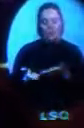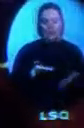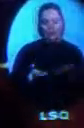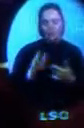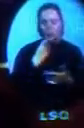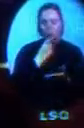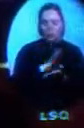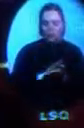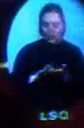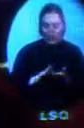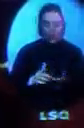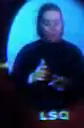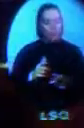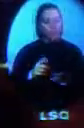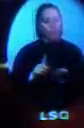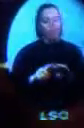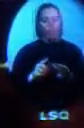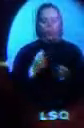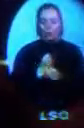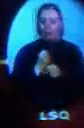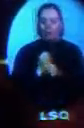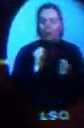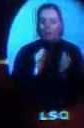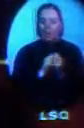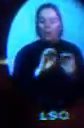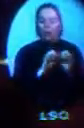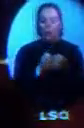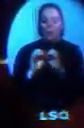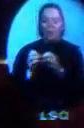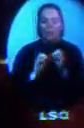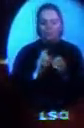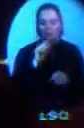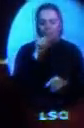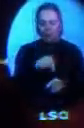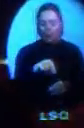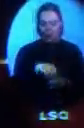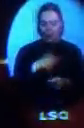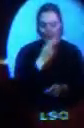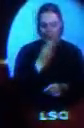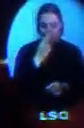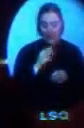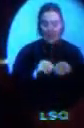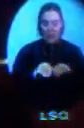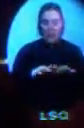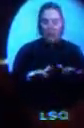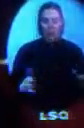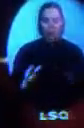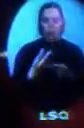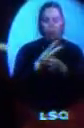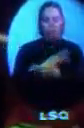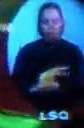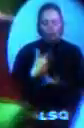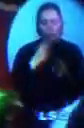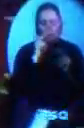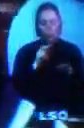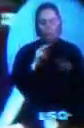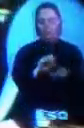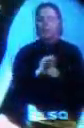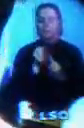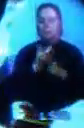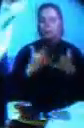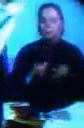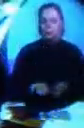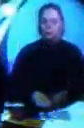have organizations on the ground. As you know, this is a growing outbreak, and we will continue to monitor the